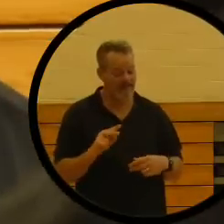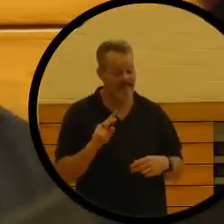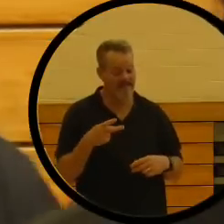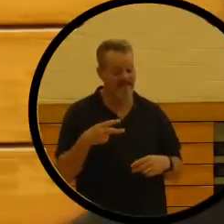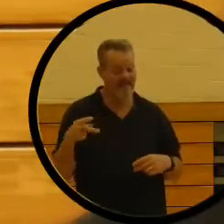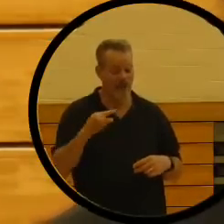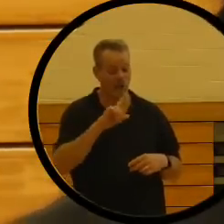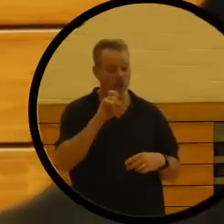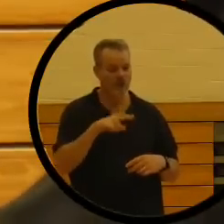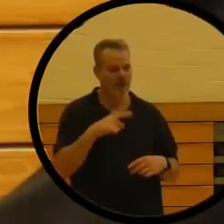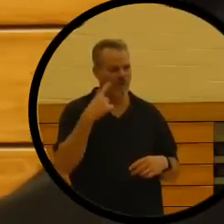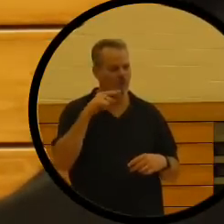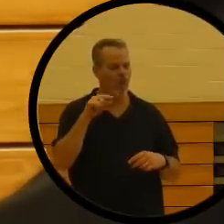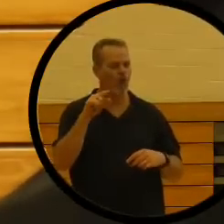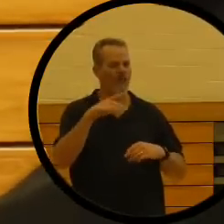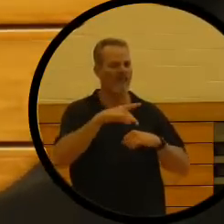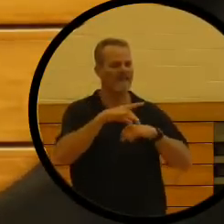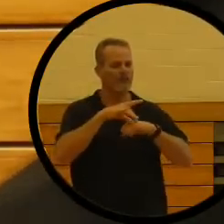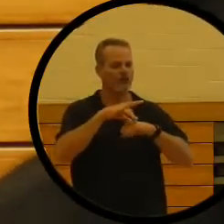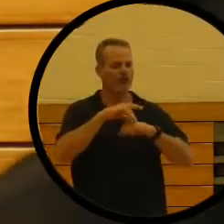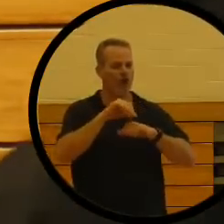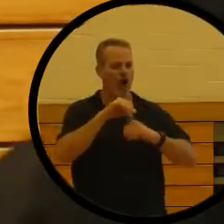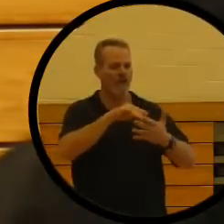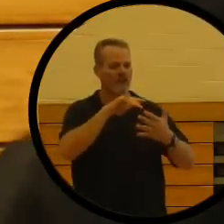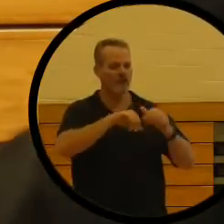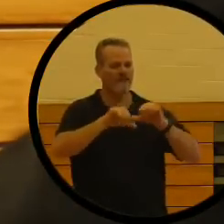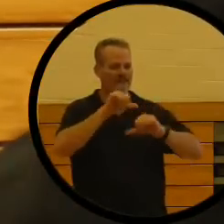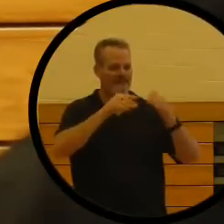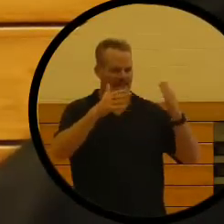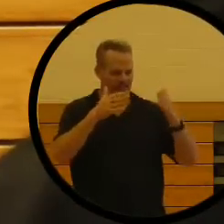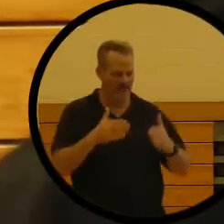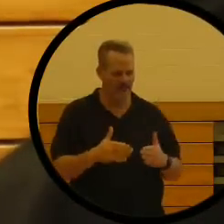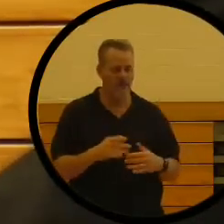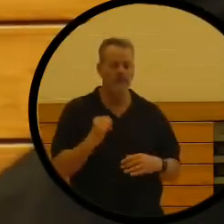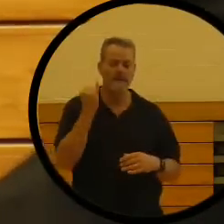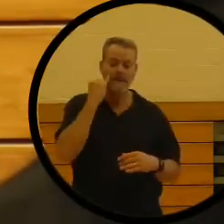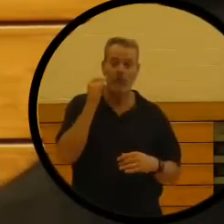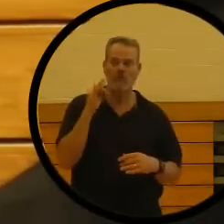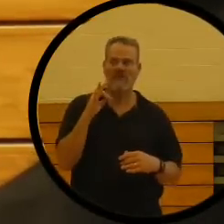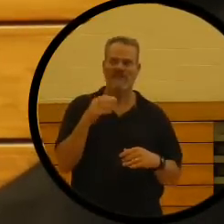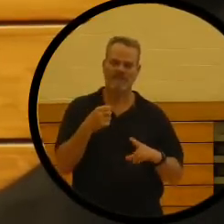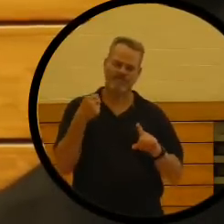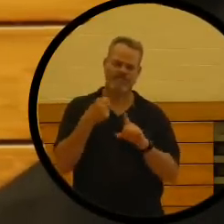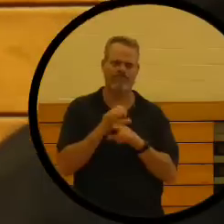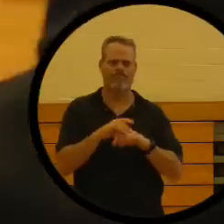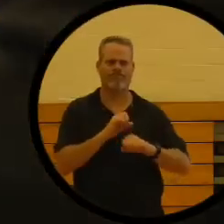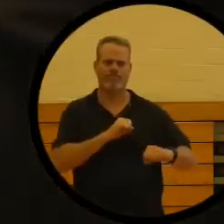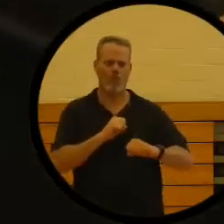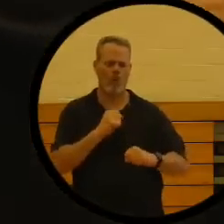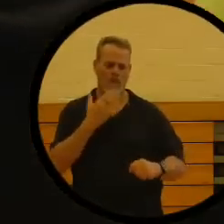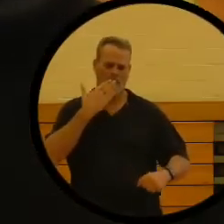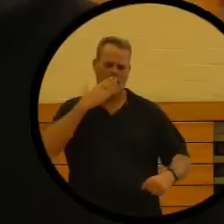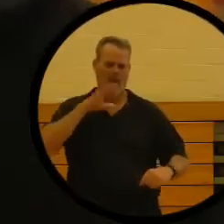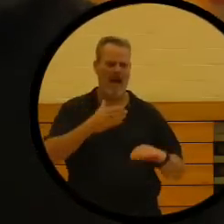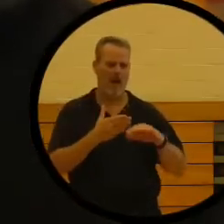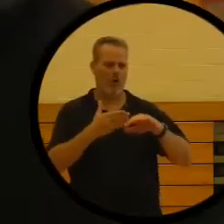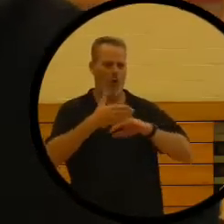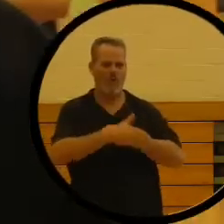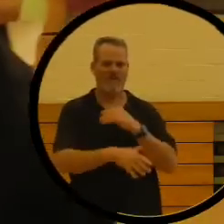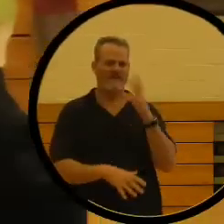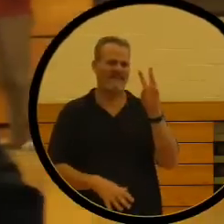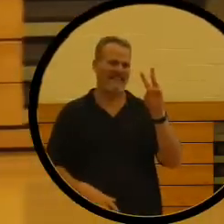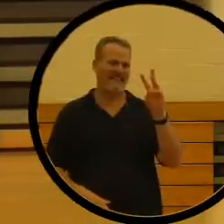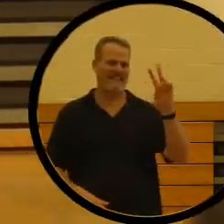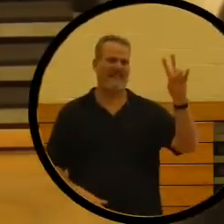the geologist, would be, say we get an earthquake that is a bad one, you know, very bad, maybe above 5, above